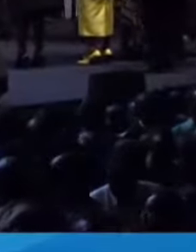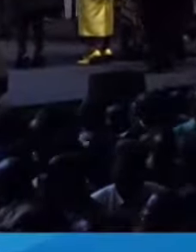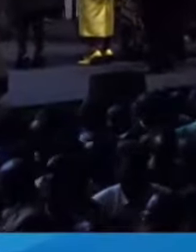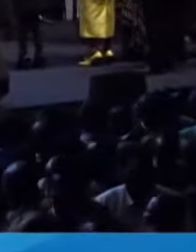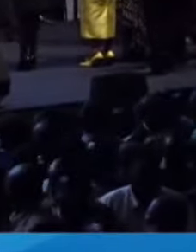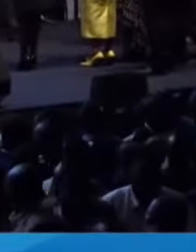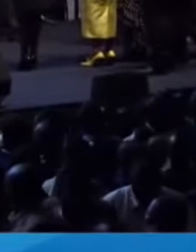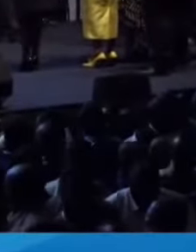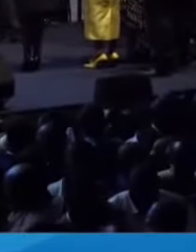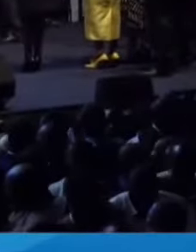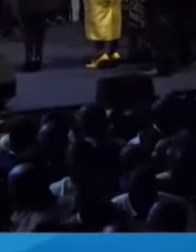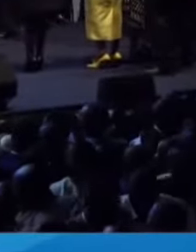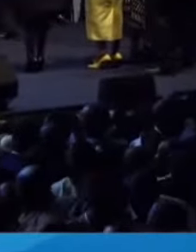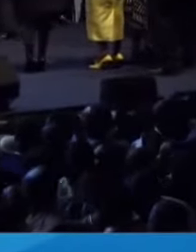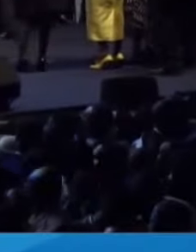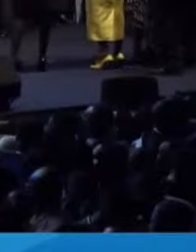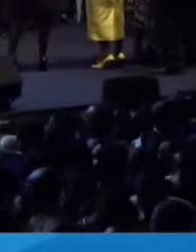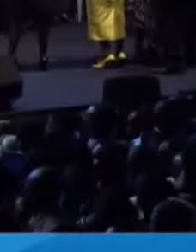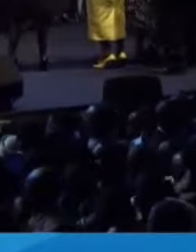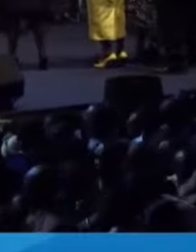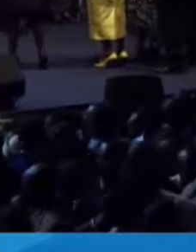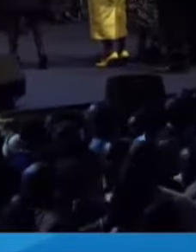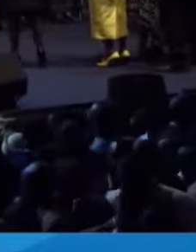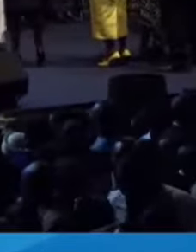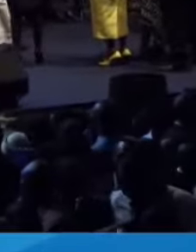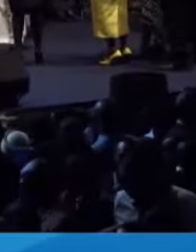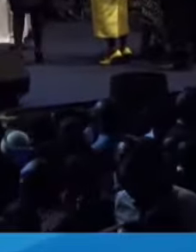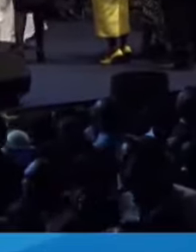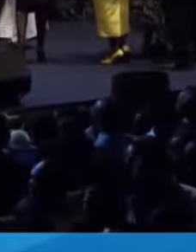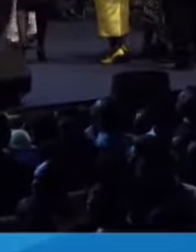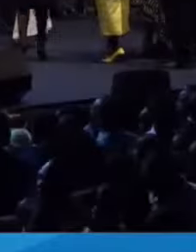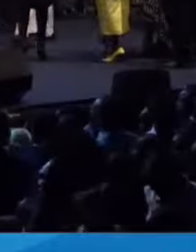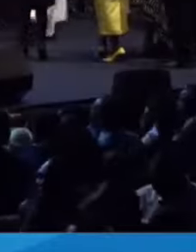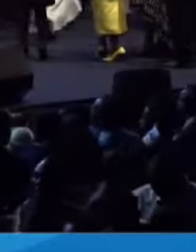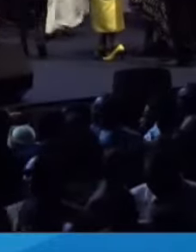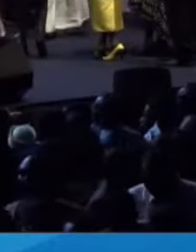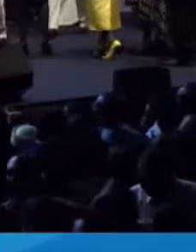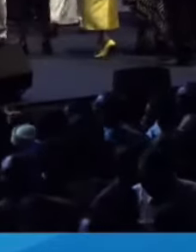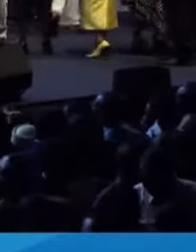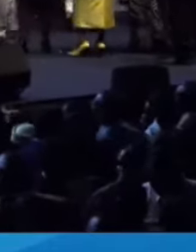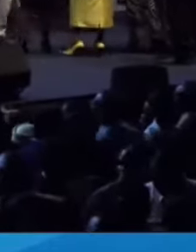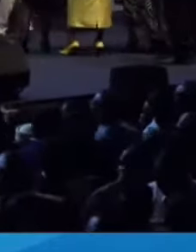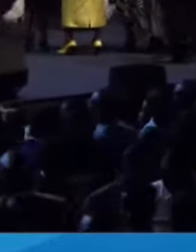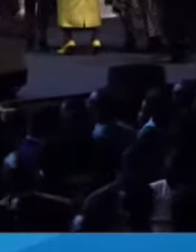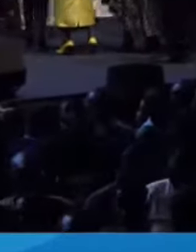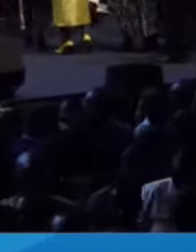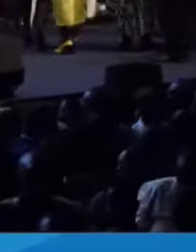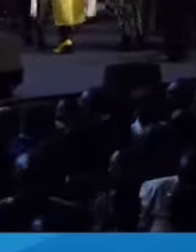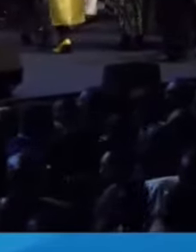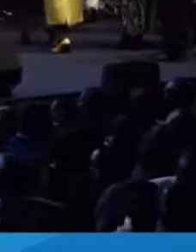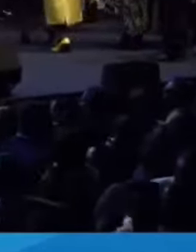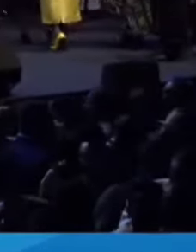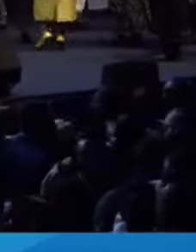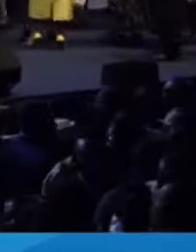stadium till you give the offering cuz I'm want to pray over your